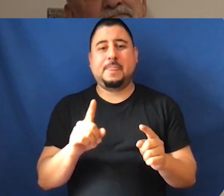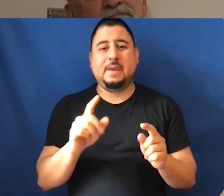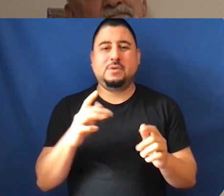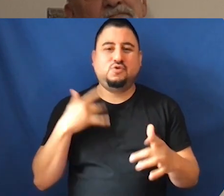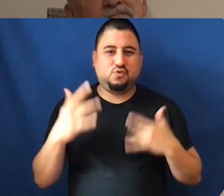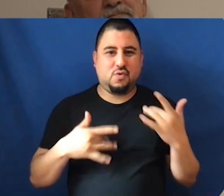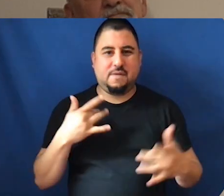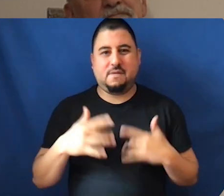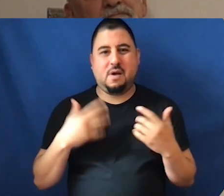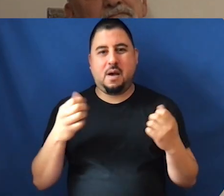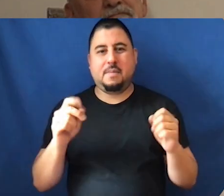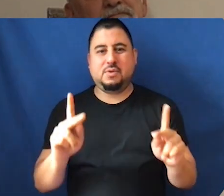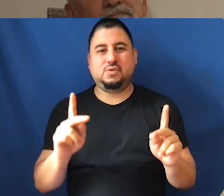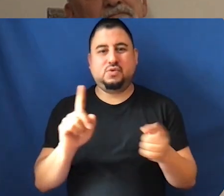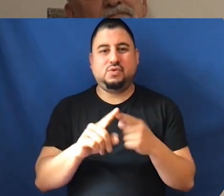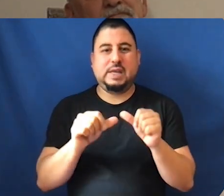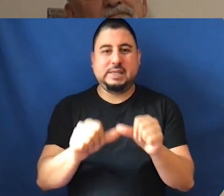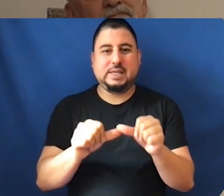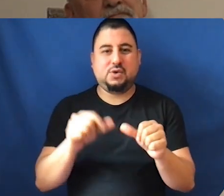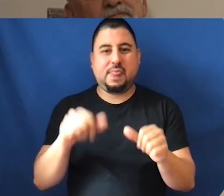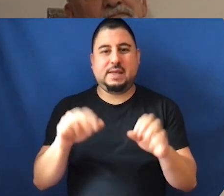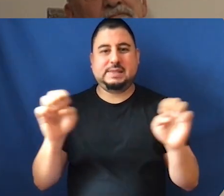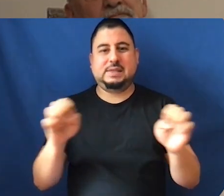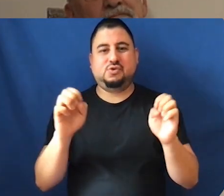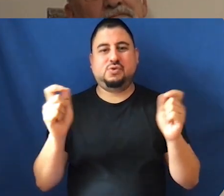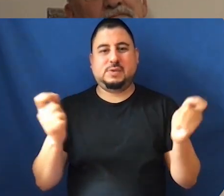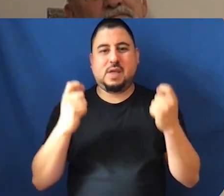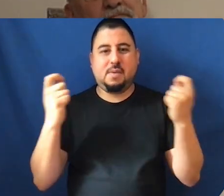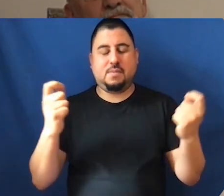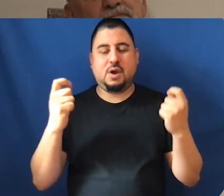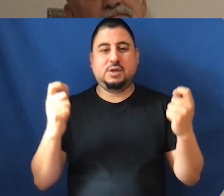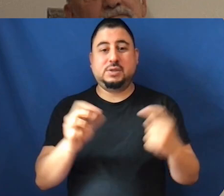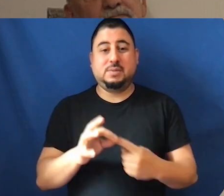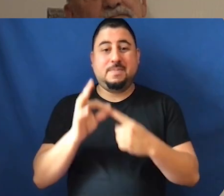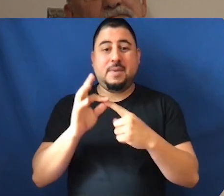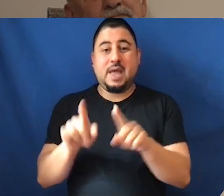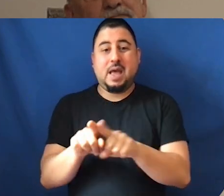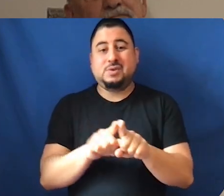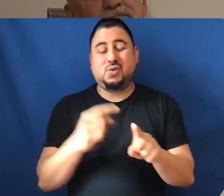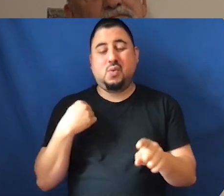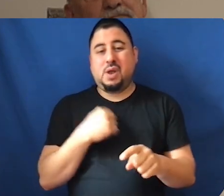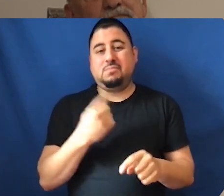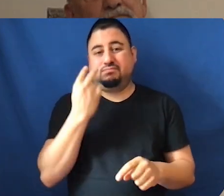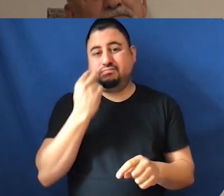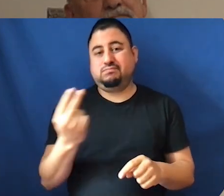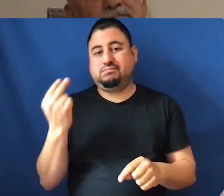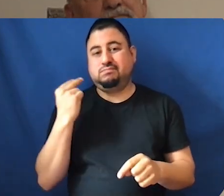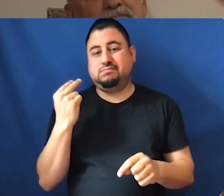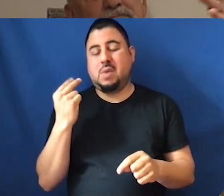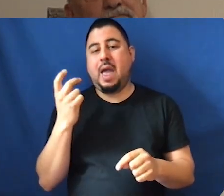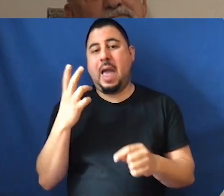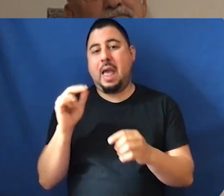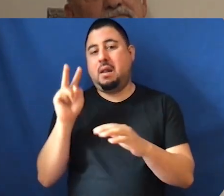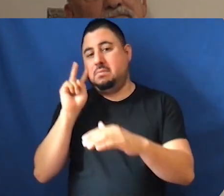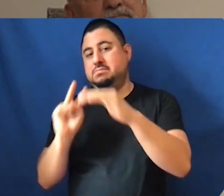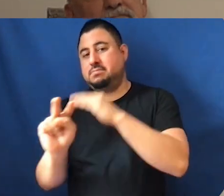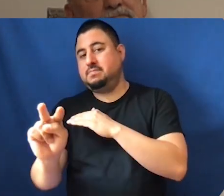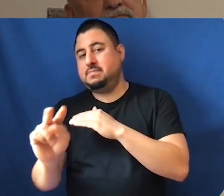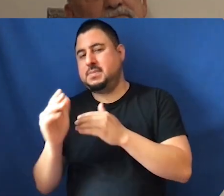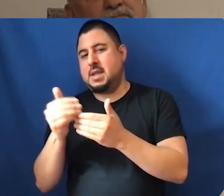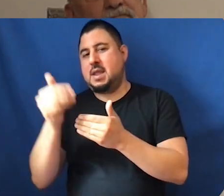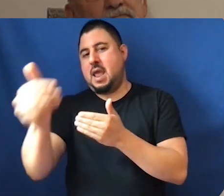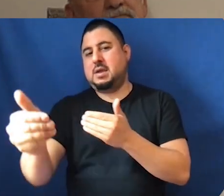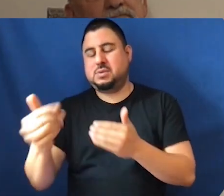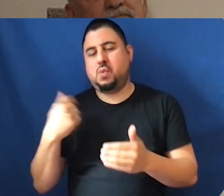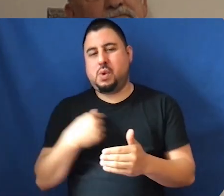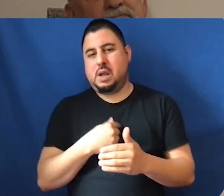a joyful opportunity to continue this Easter celebration, especially as we look to what's coming next. You know, we're always